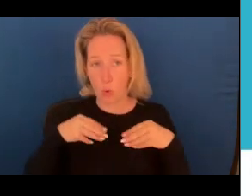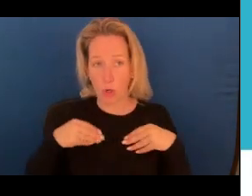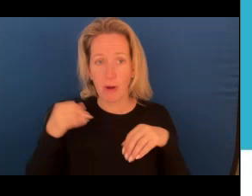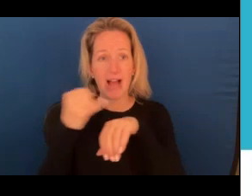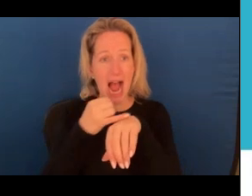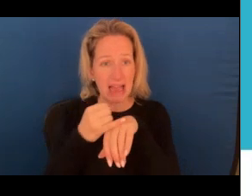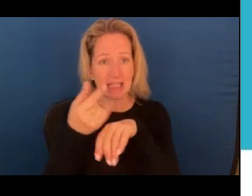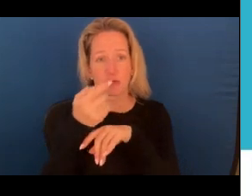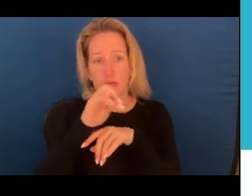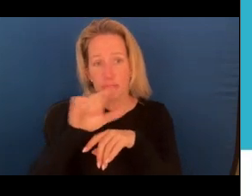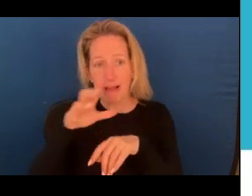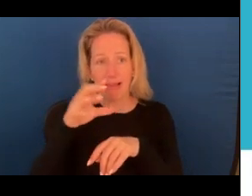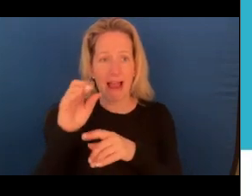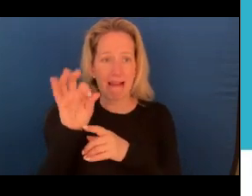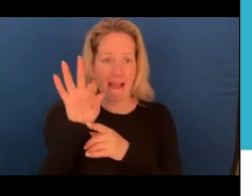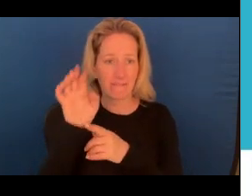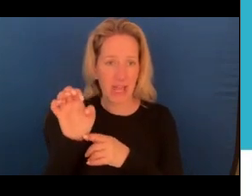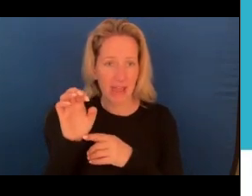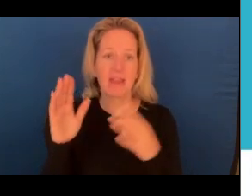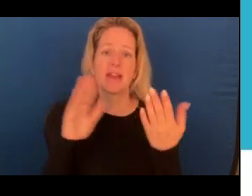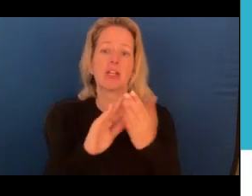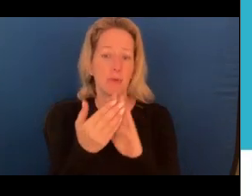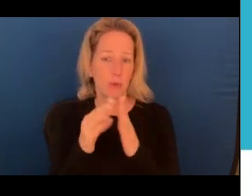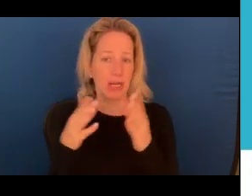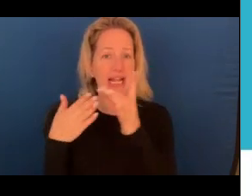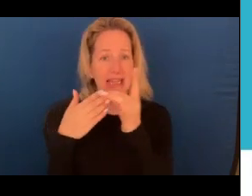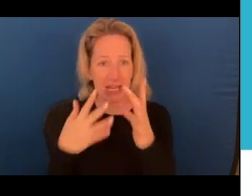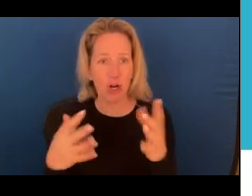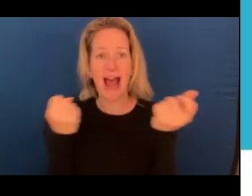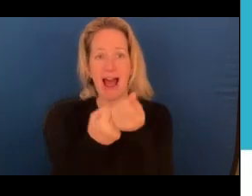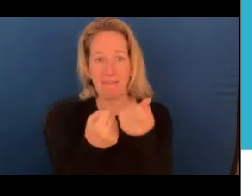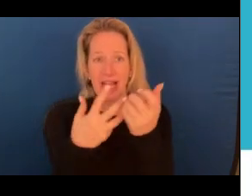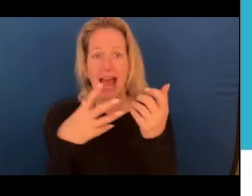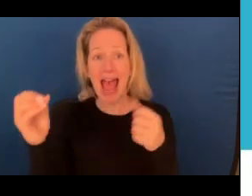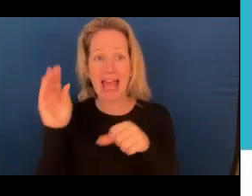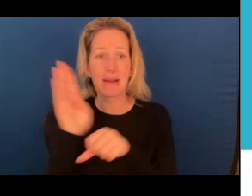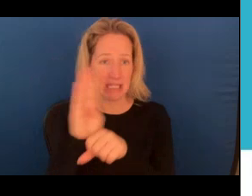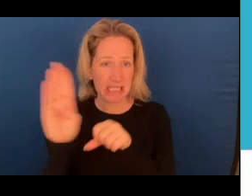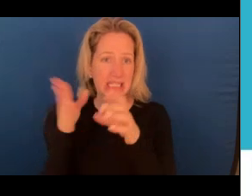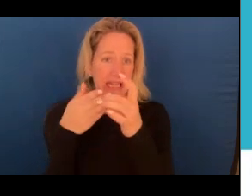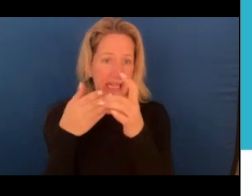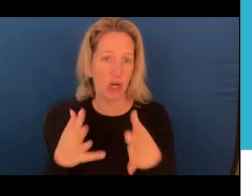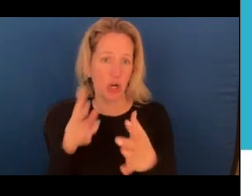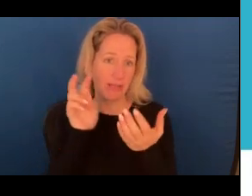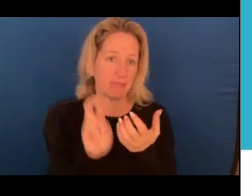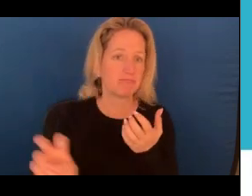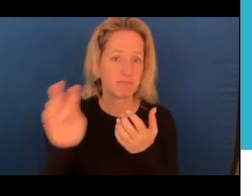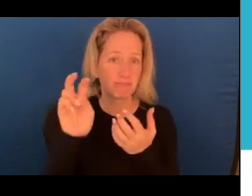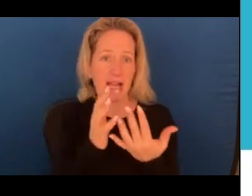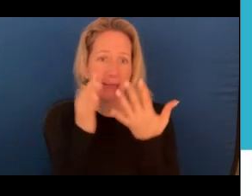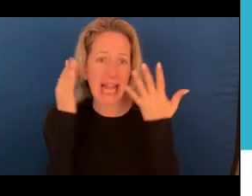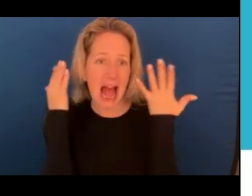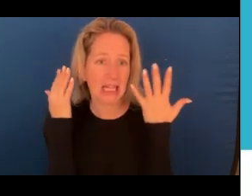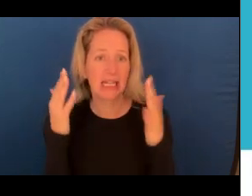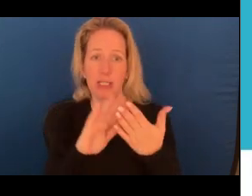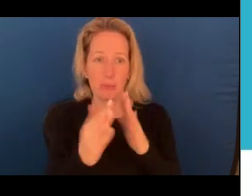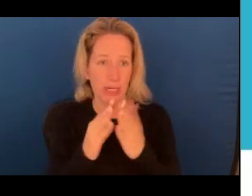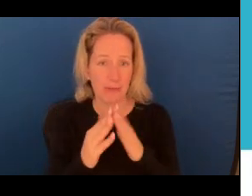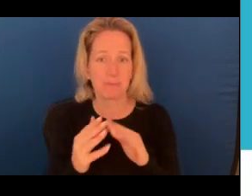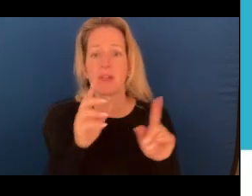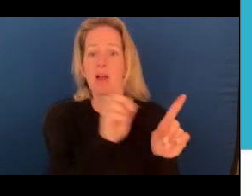a community leader and advocate and a business leader in the hospitality community. Next to her is Kim Marchand. She